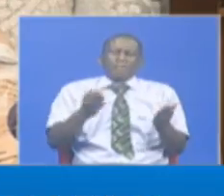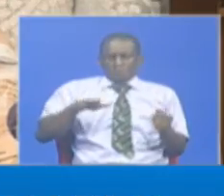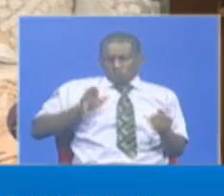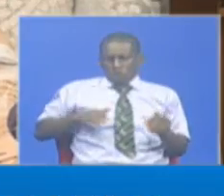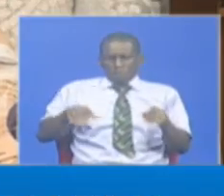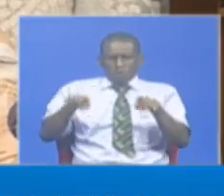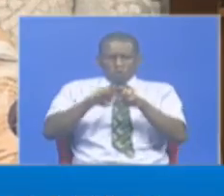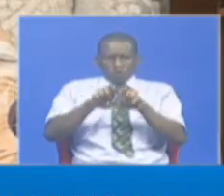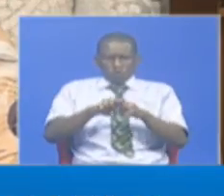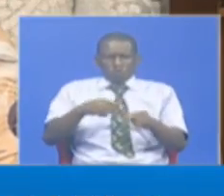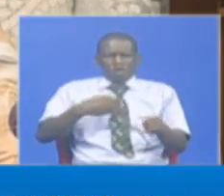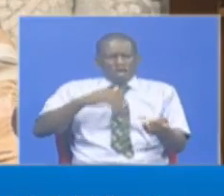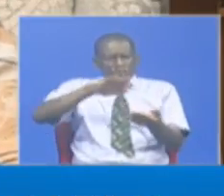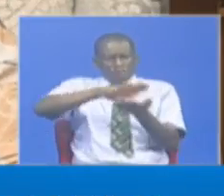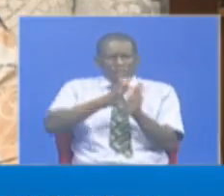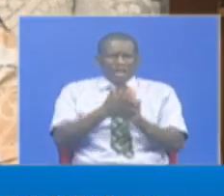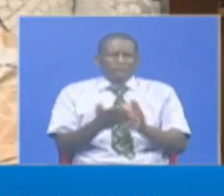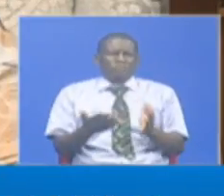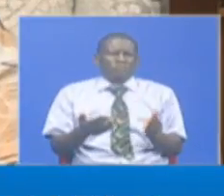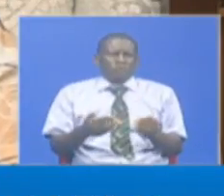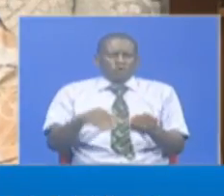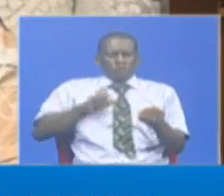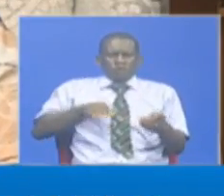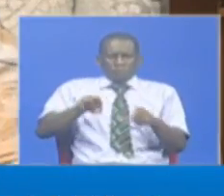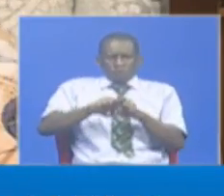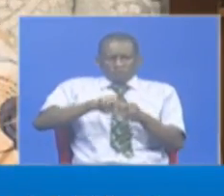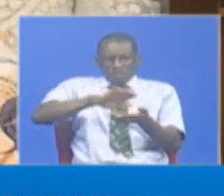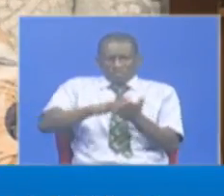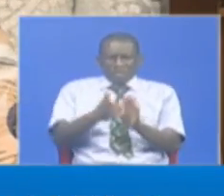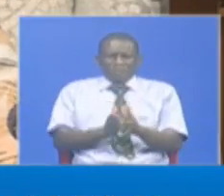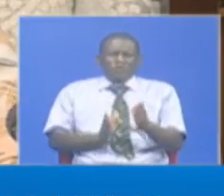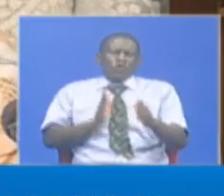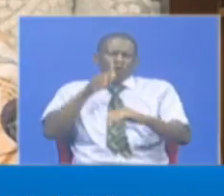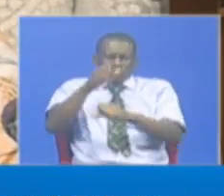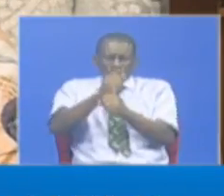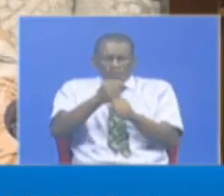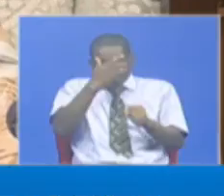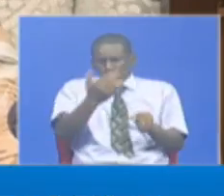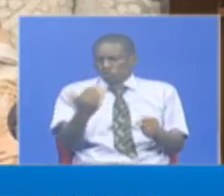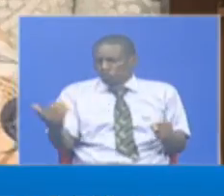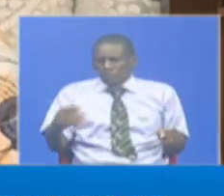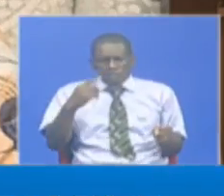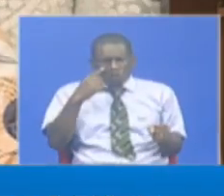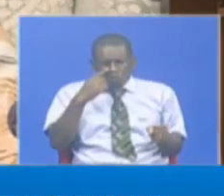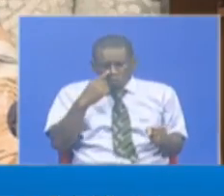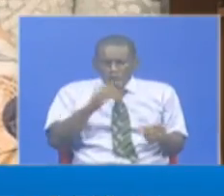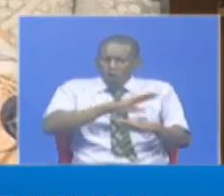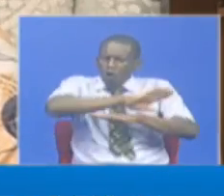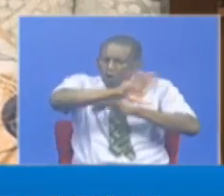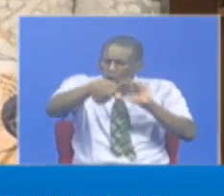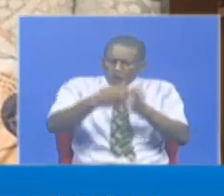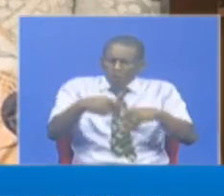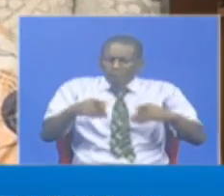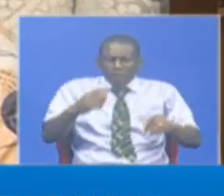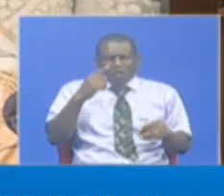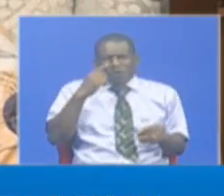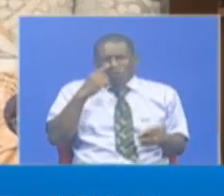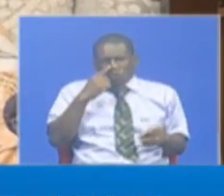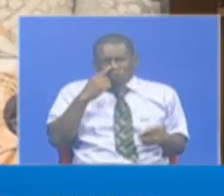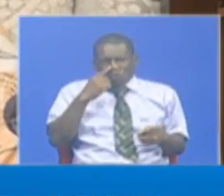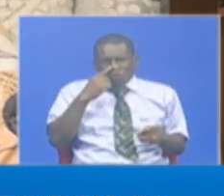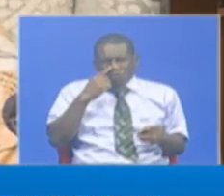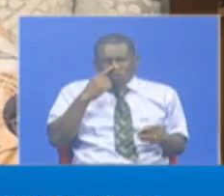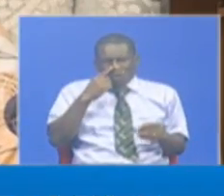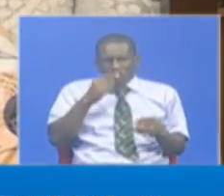also have become very a bit overworked because children at home, everybody is at home, they are